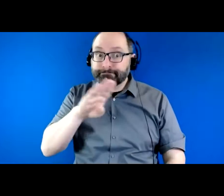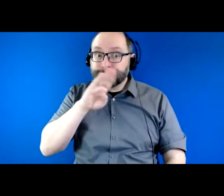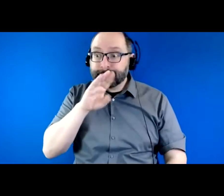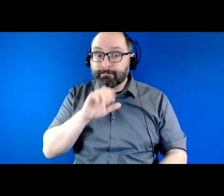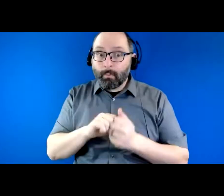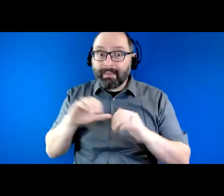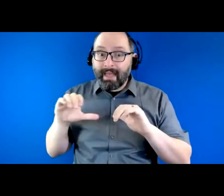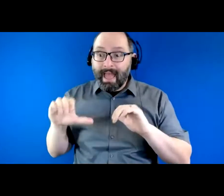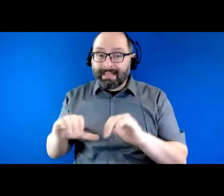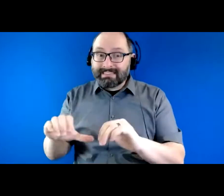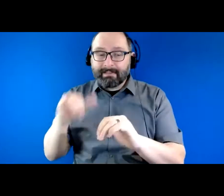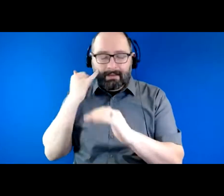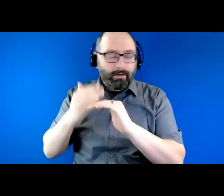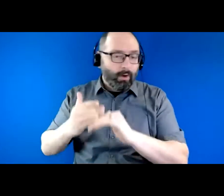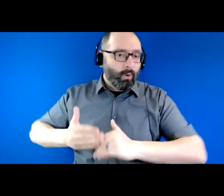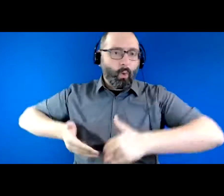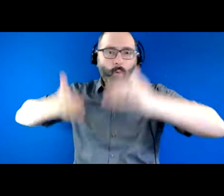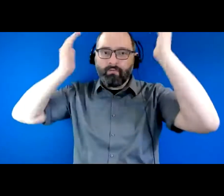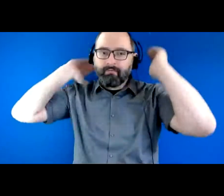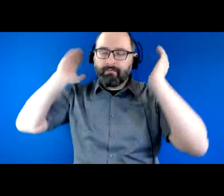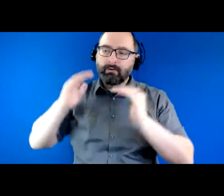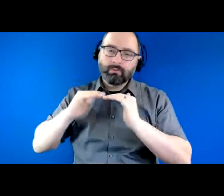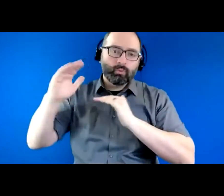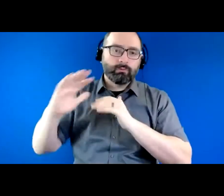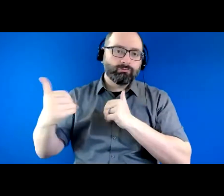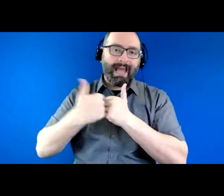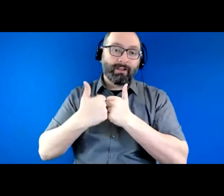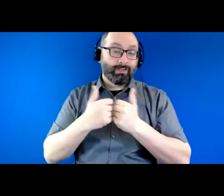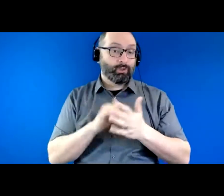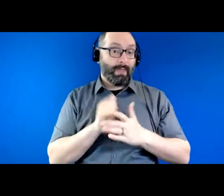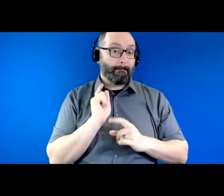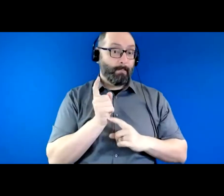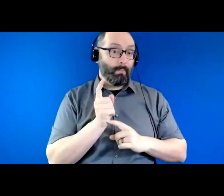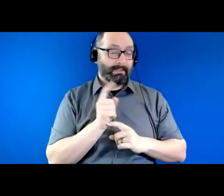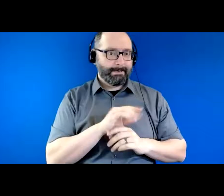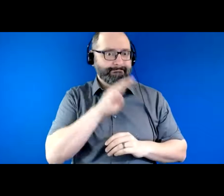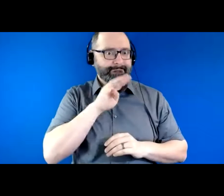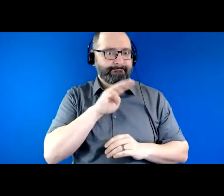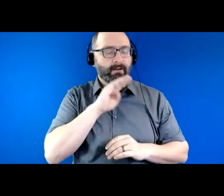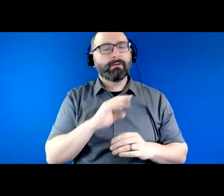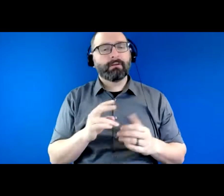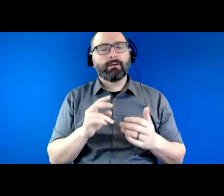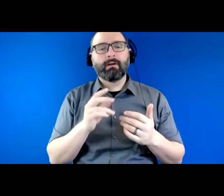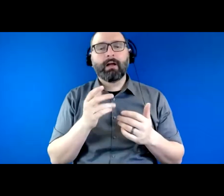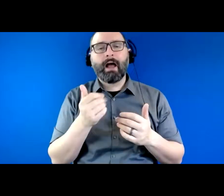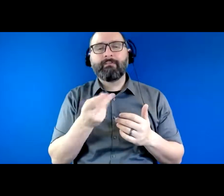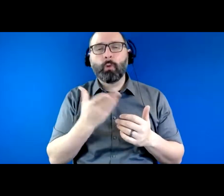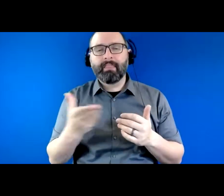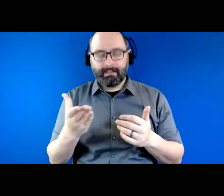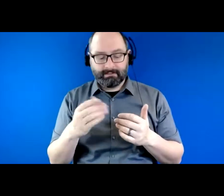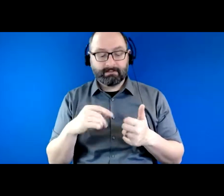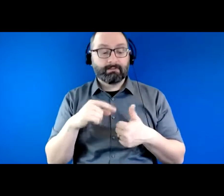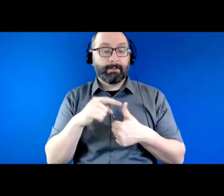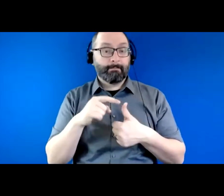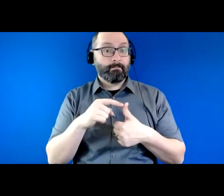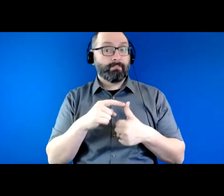if it's too challenging. So in that moment, there are three things, kind of tips you can do. So for that, one, I